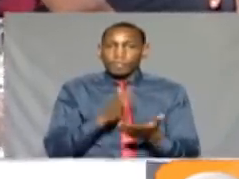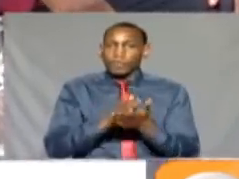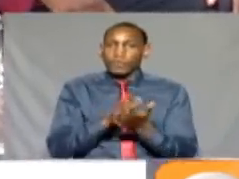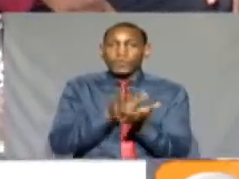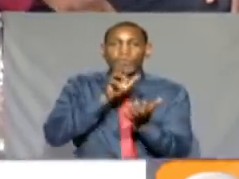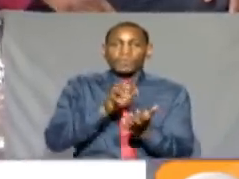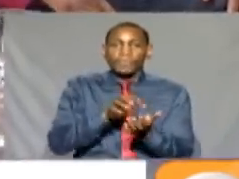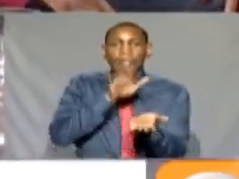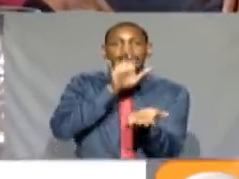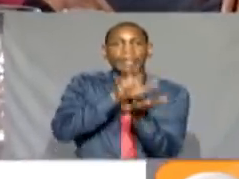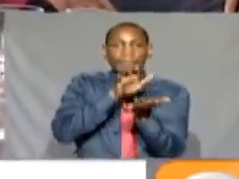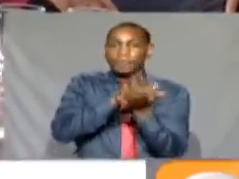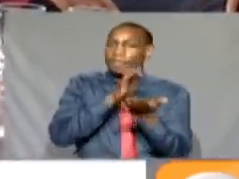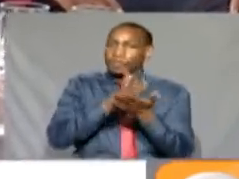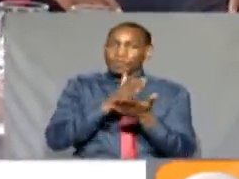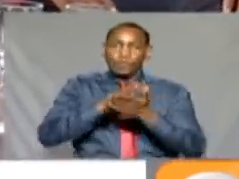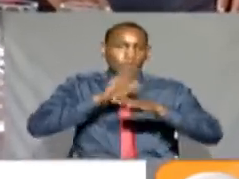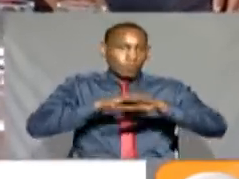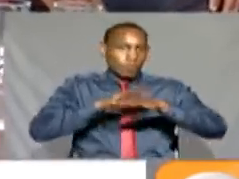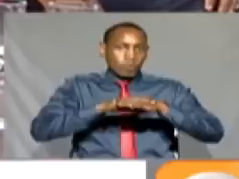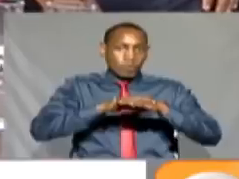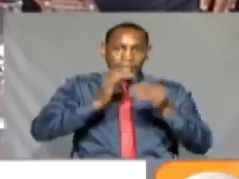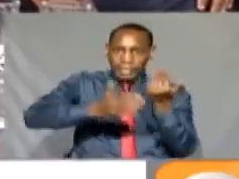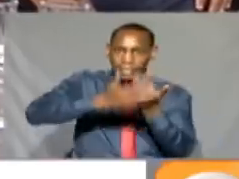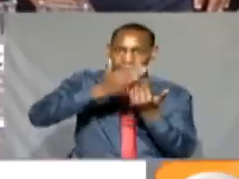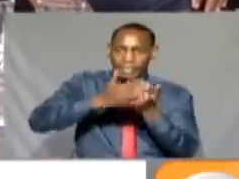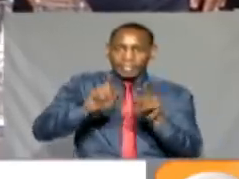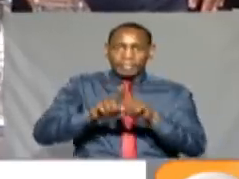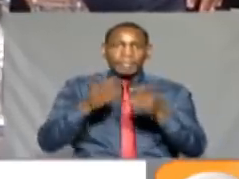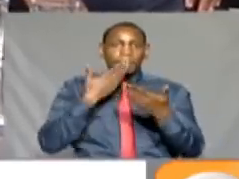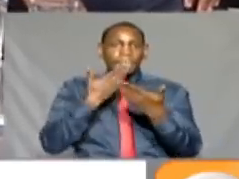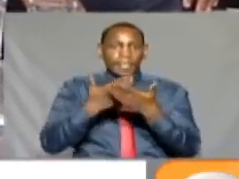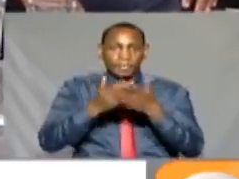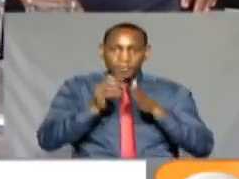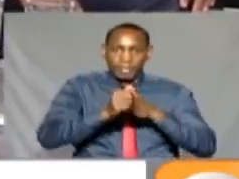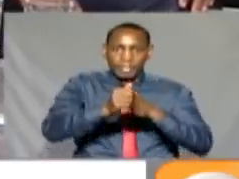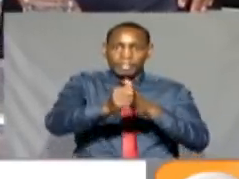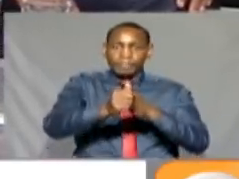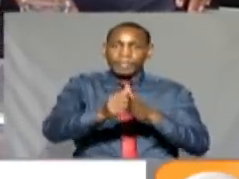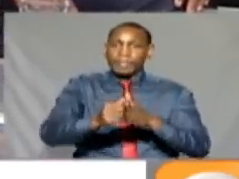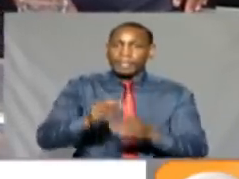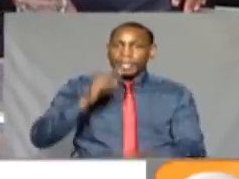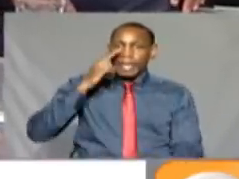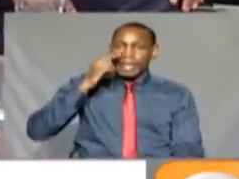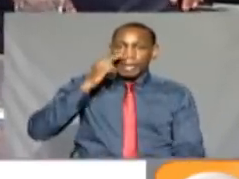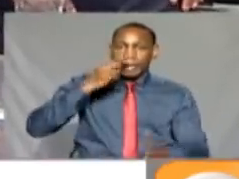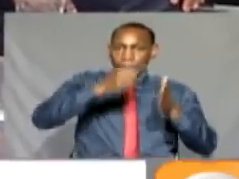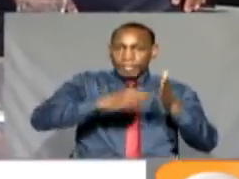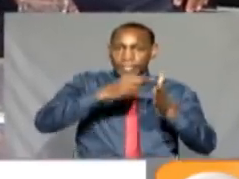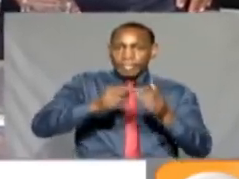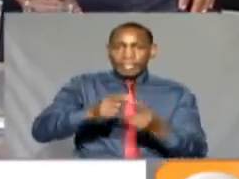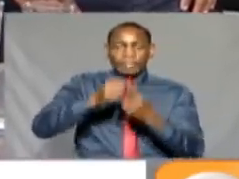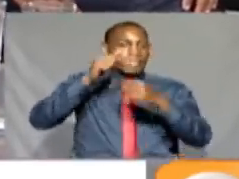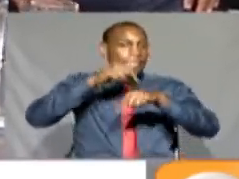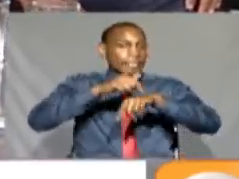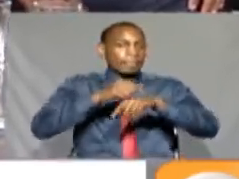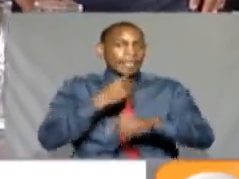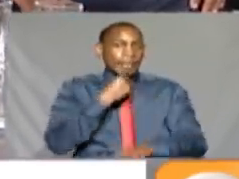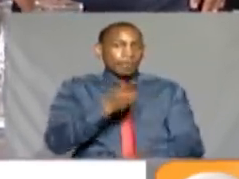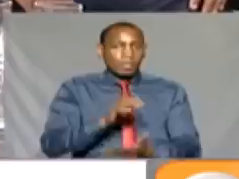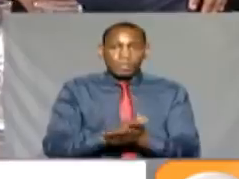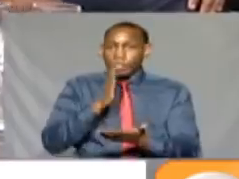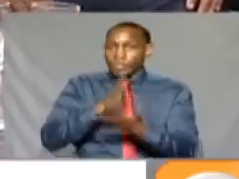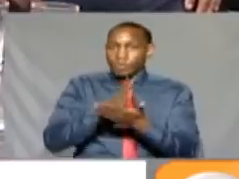and will always be the best form of therapy. Okay. We appreciate their place in setting the pace for the laughter industry, especially during Nyayo era. Mm. Are you